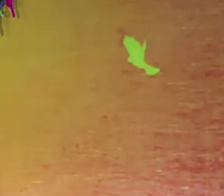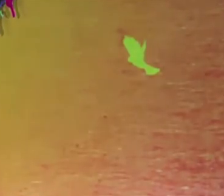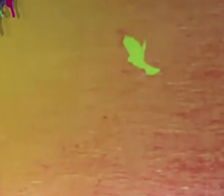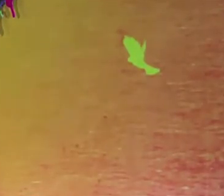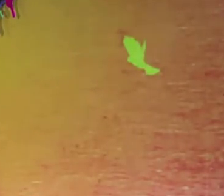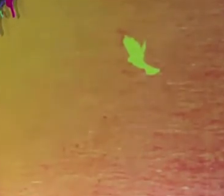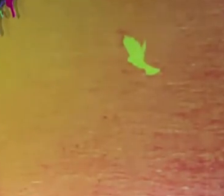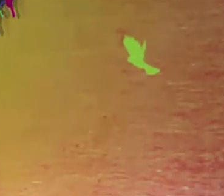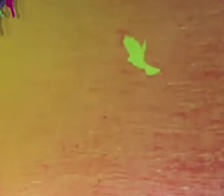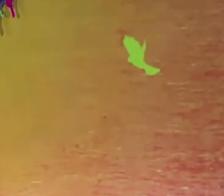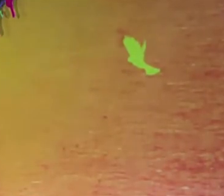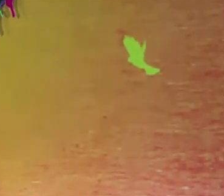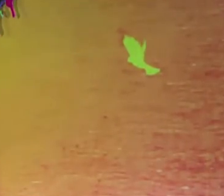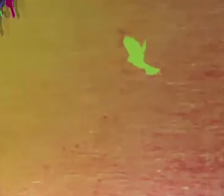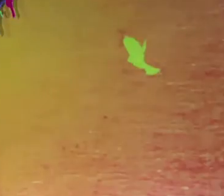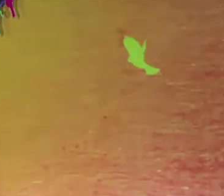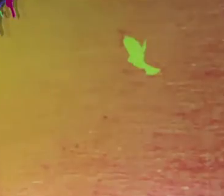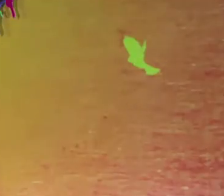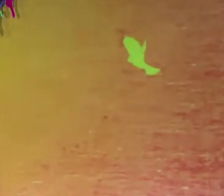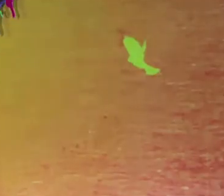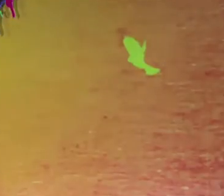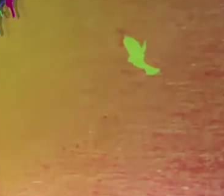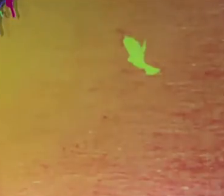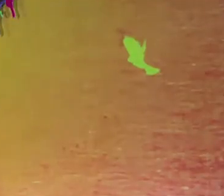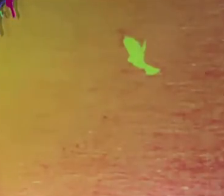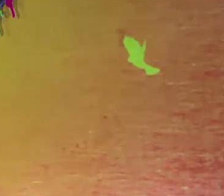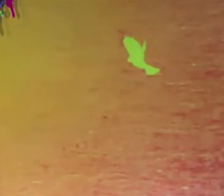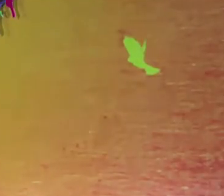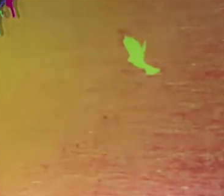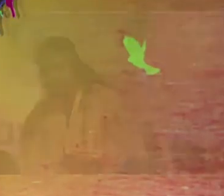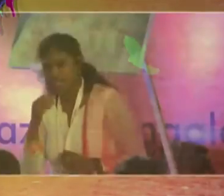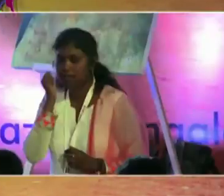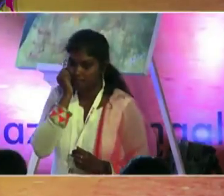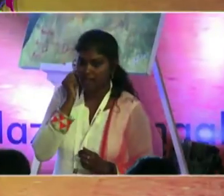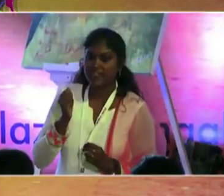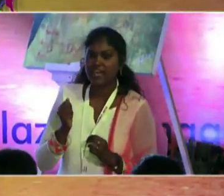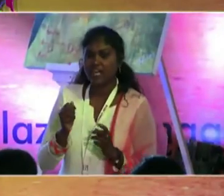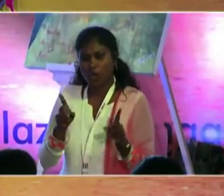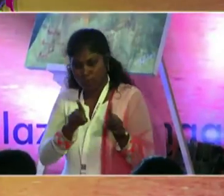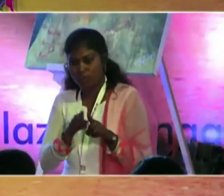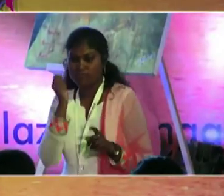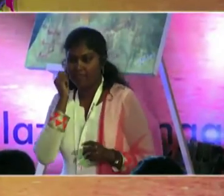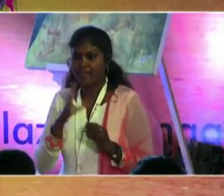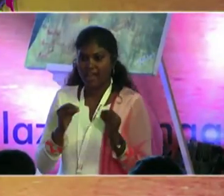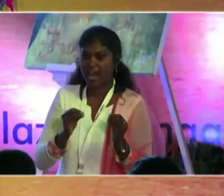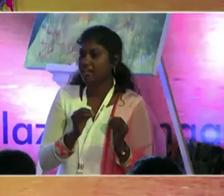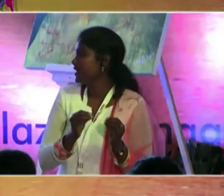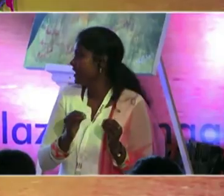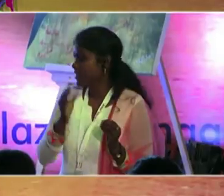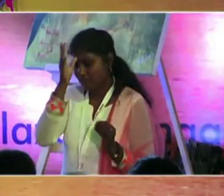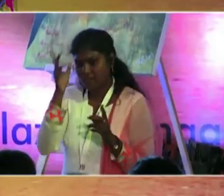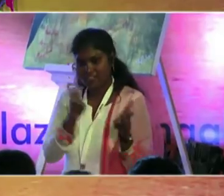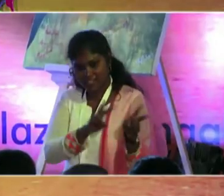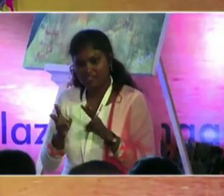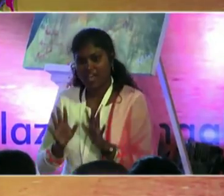task for my mom to play a dual role of being the single breadwinner for the